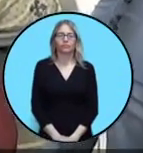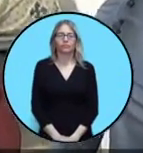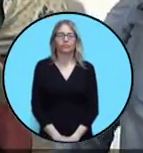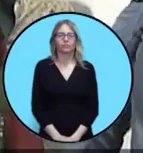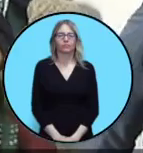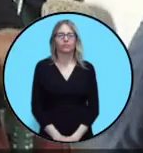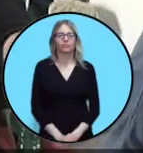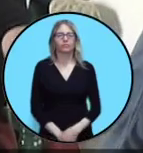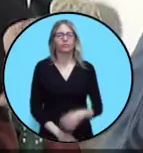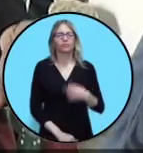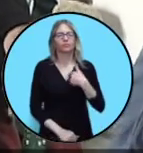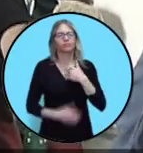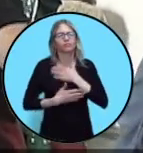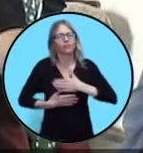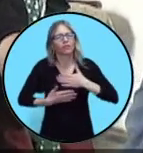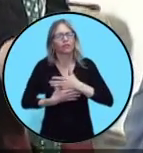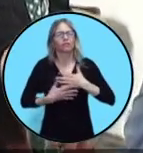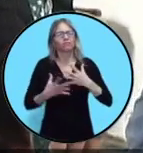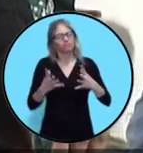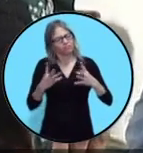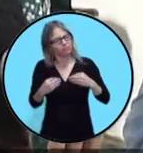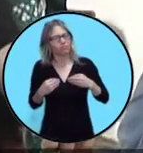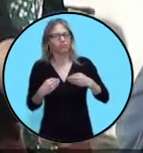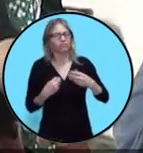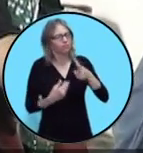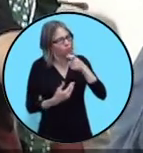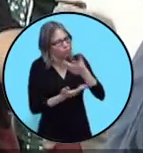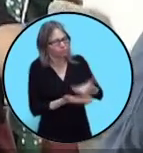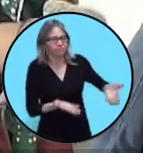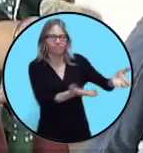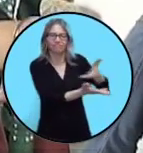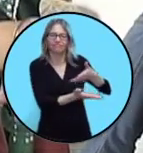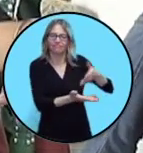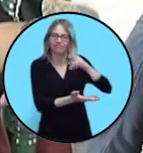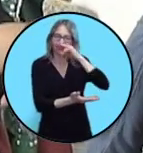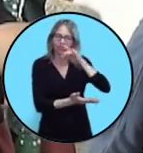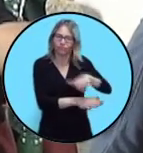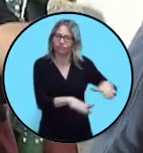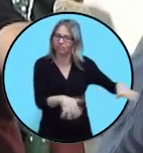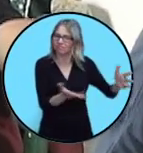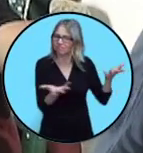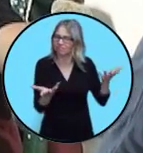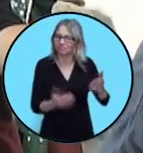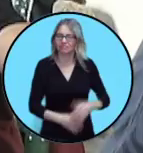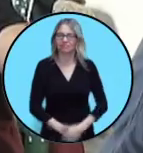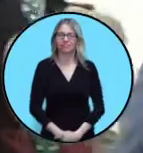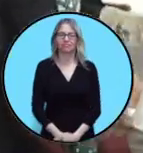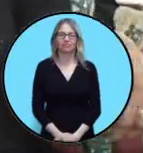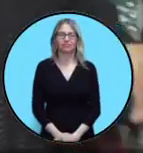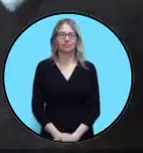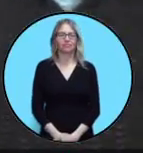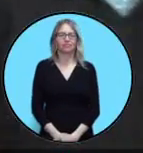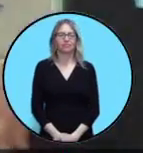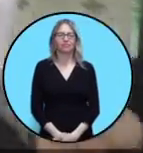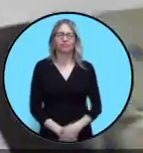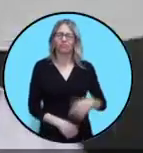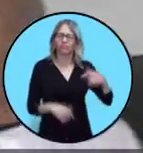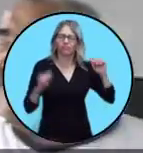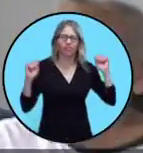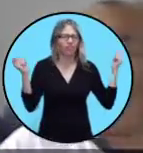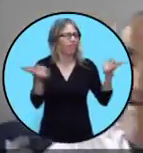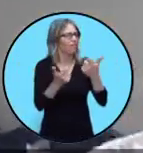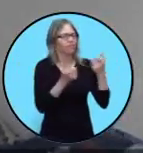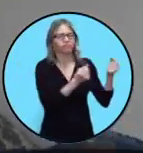I appreciate, I accept the fact that they are like this. Right. But there, everybody is using